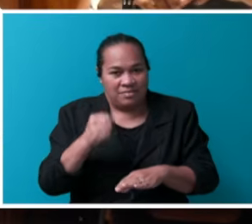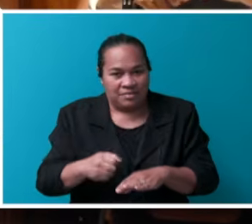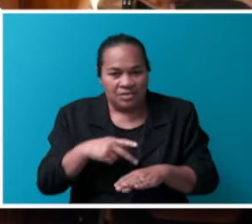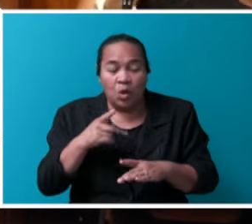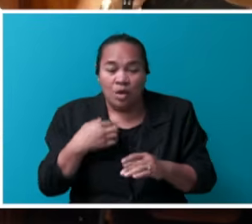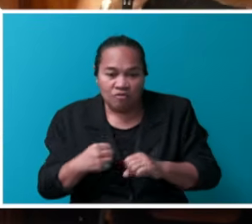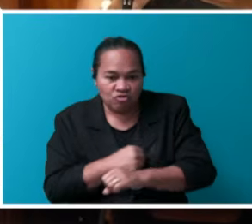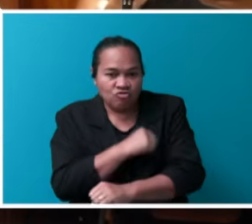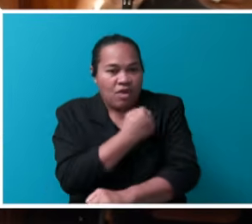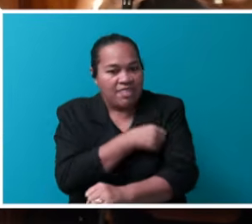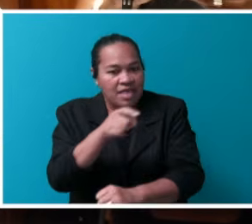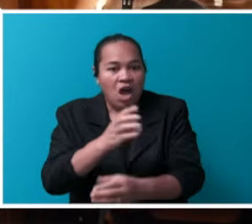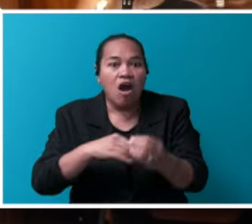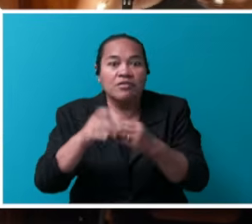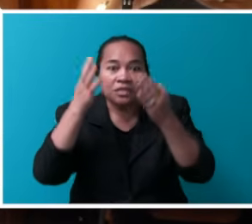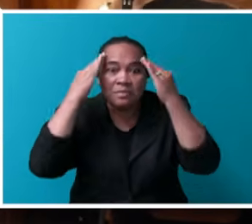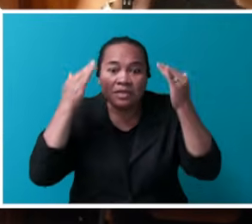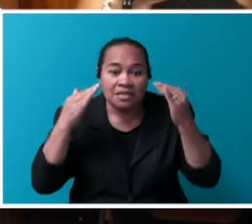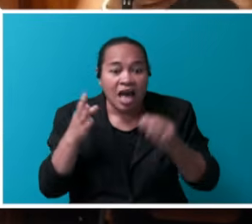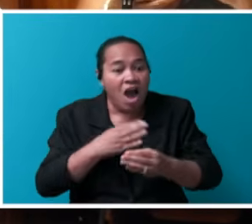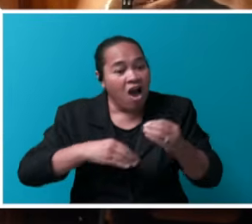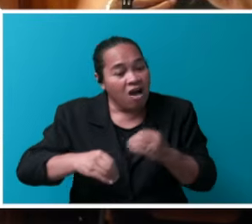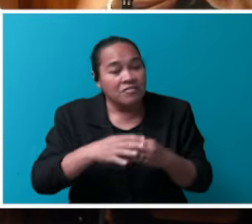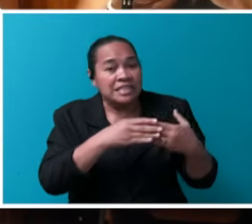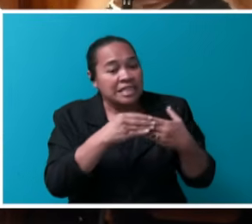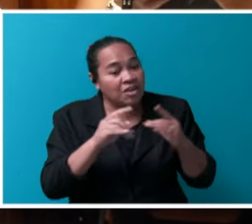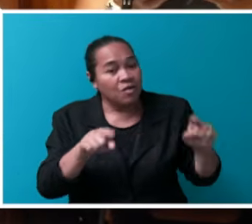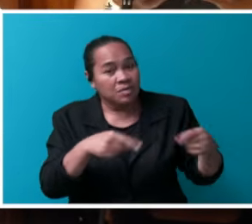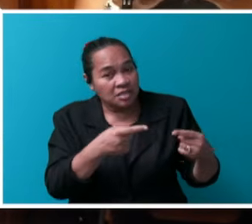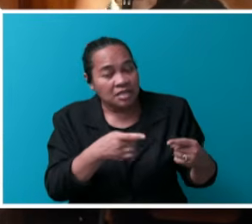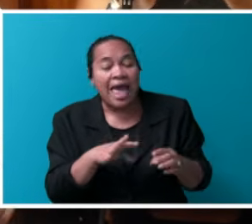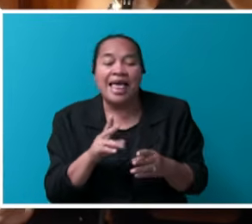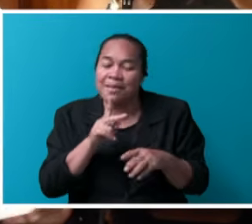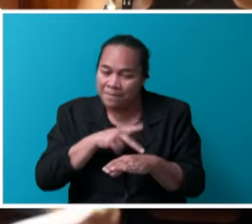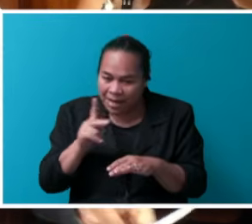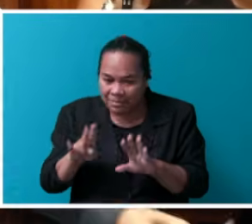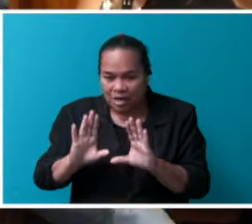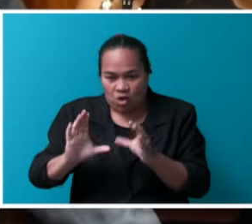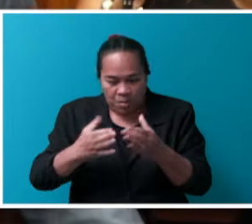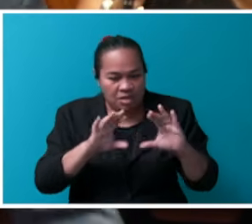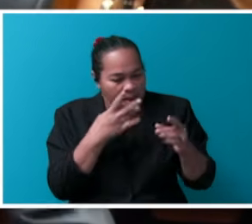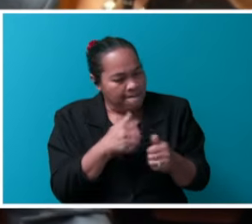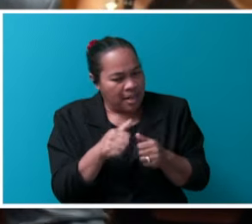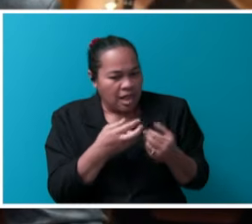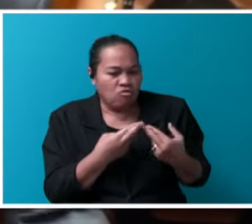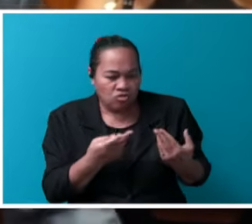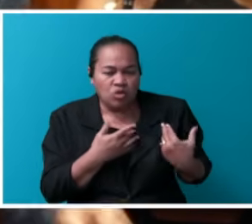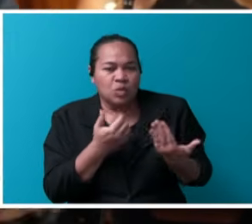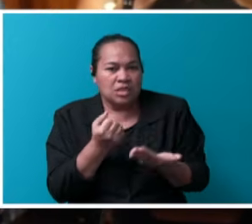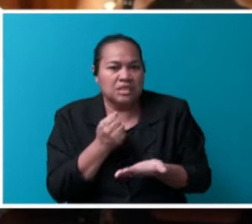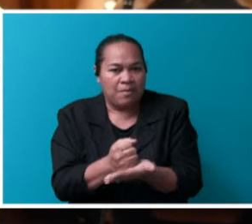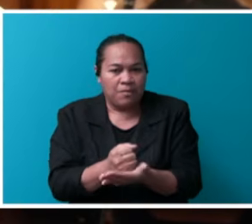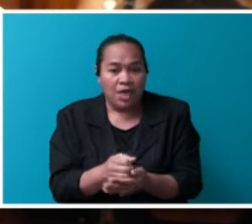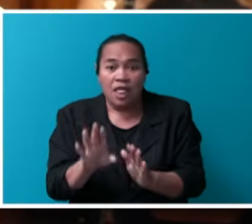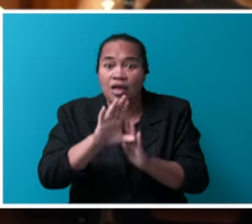of the Speaker, office of the Leader of the Opposition, and the parliamentary committees with better resourcing and support. The Code of